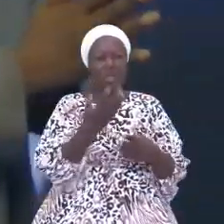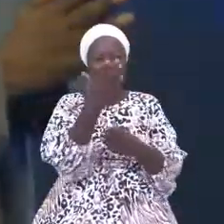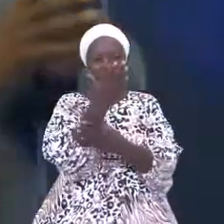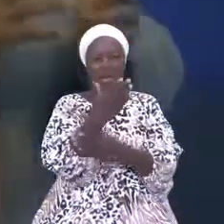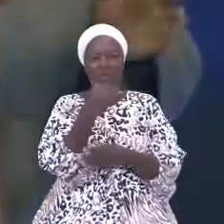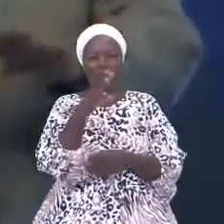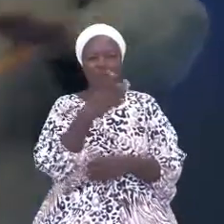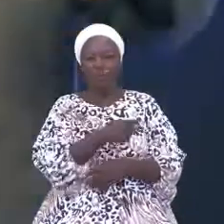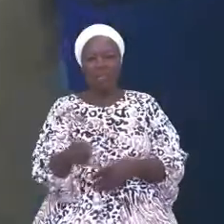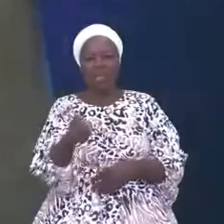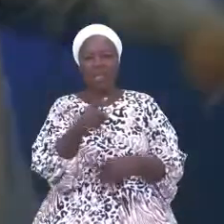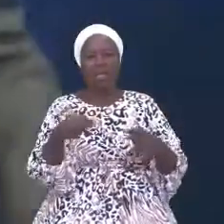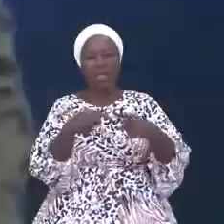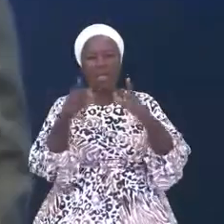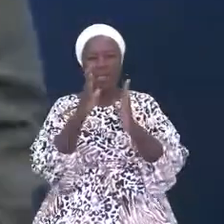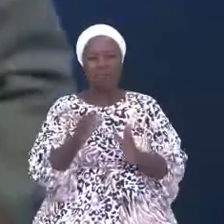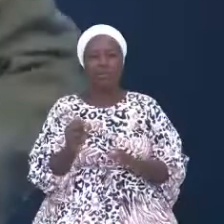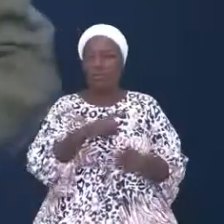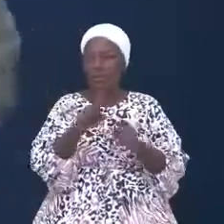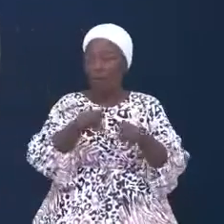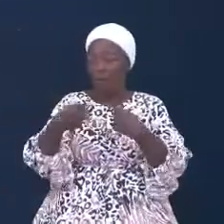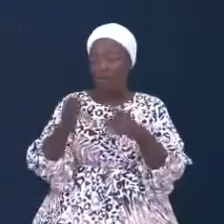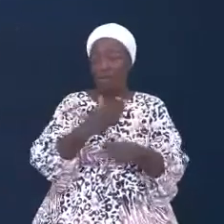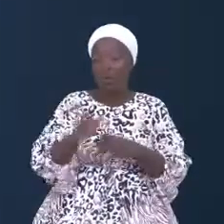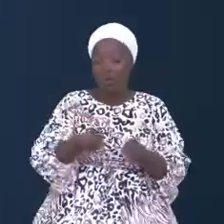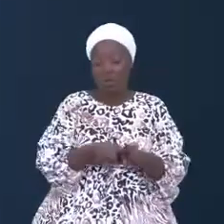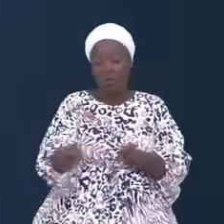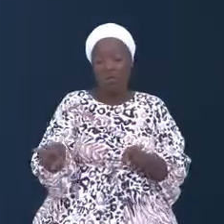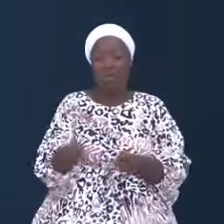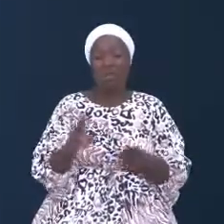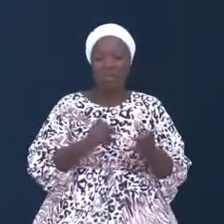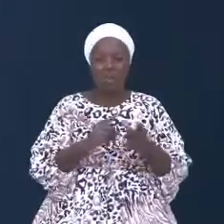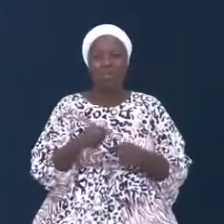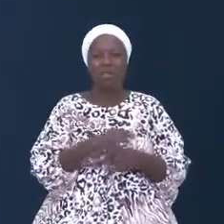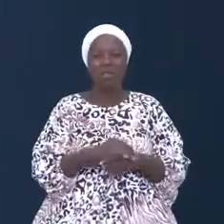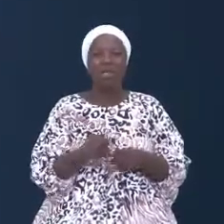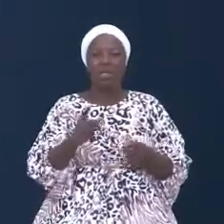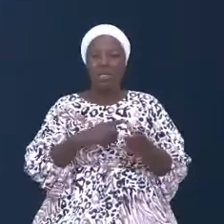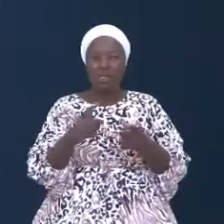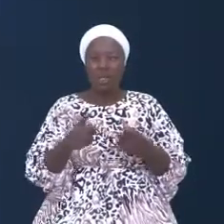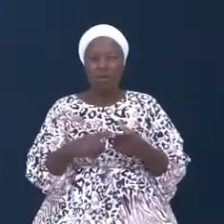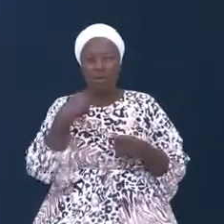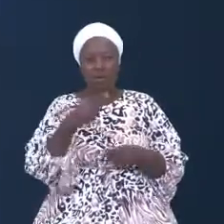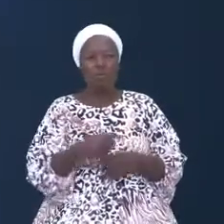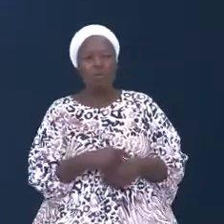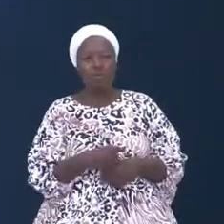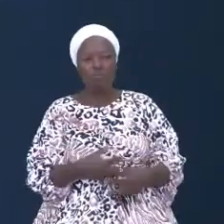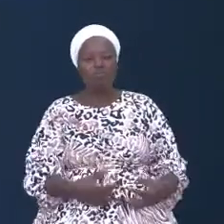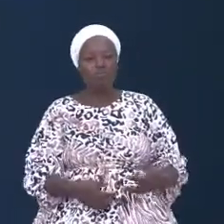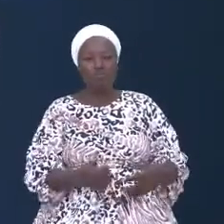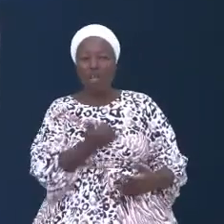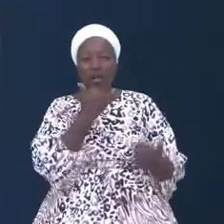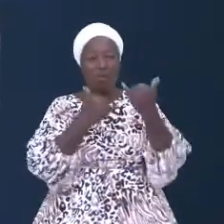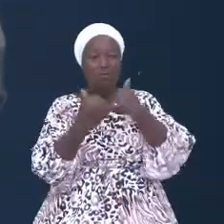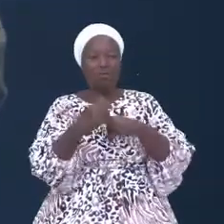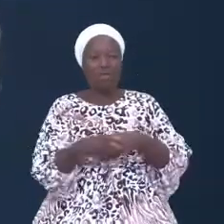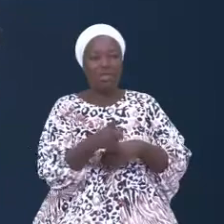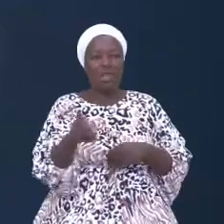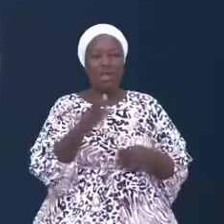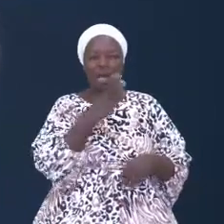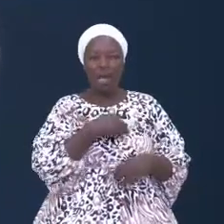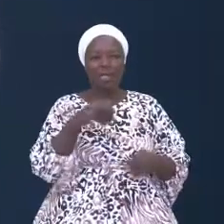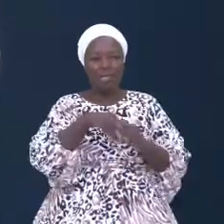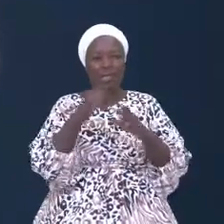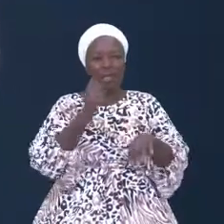the enemies when they went away from him who vexed them, and in the time of their